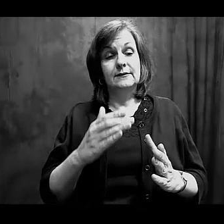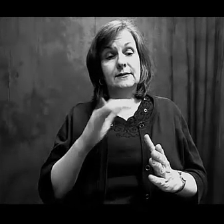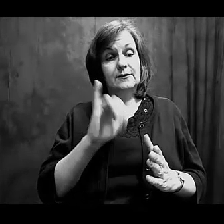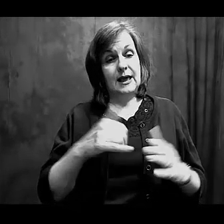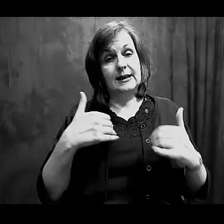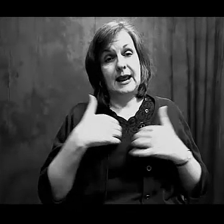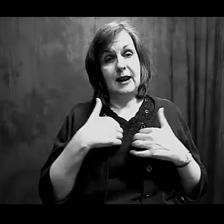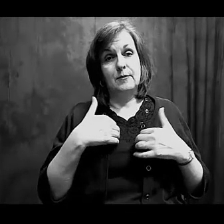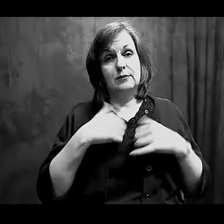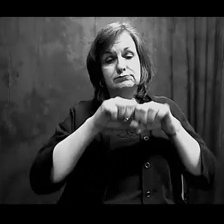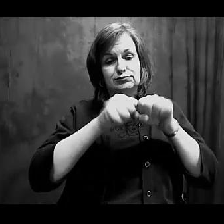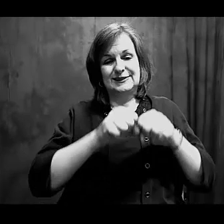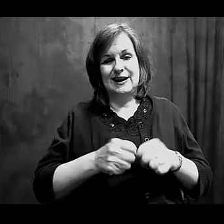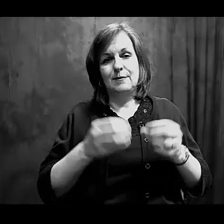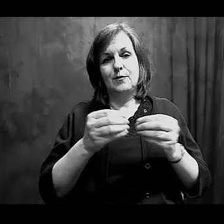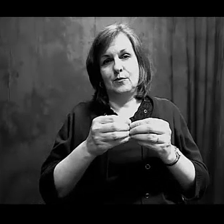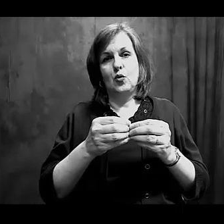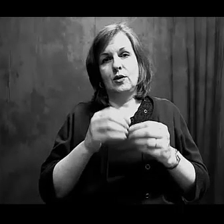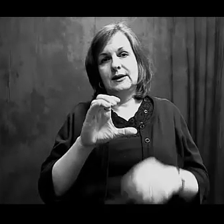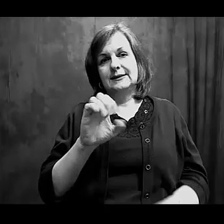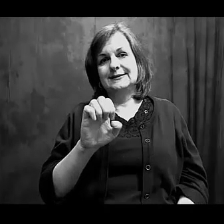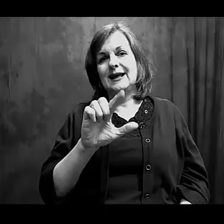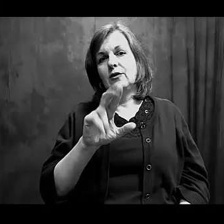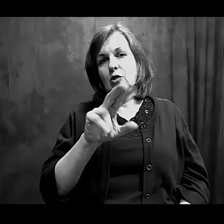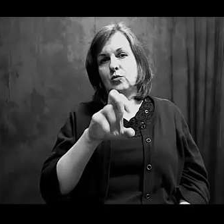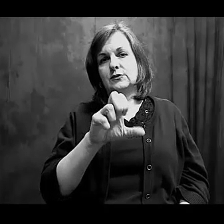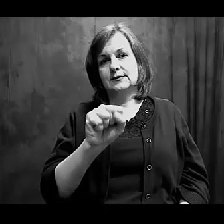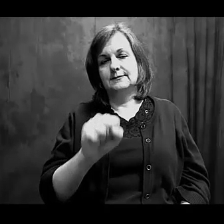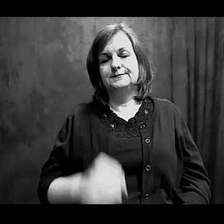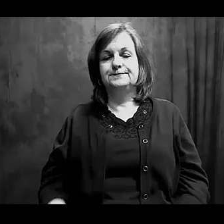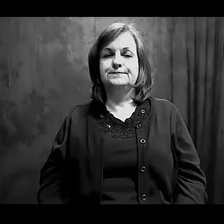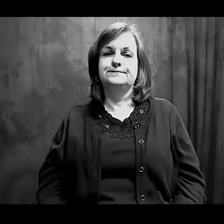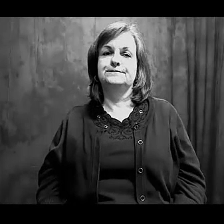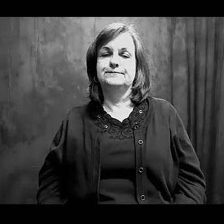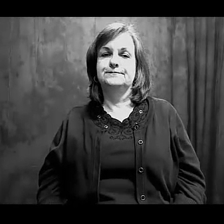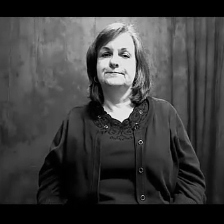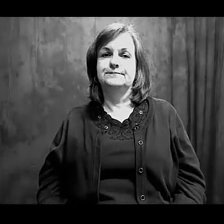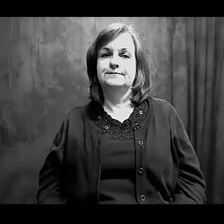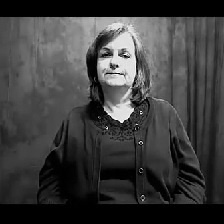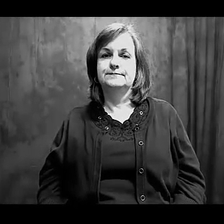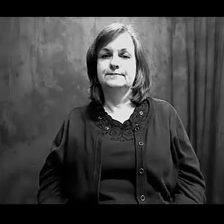to more efficiently break down all that cellulose that they're taking in.